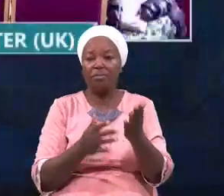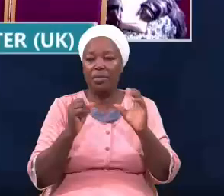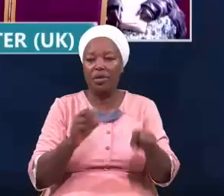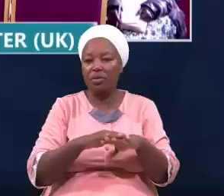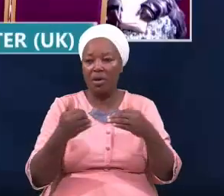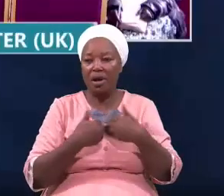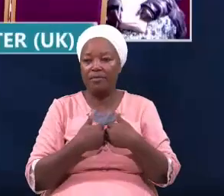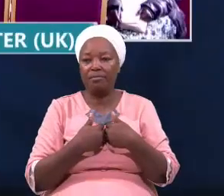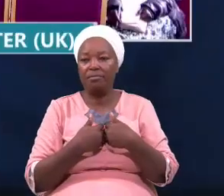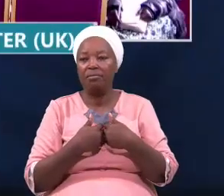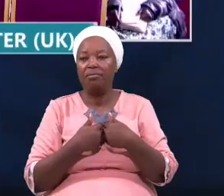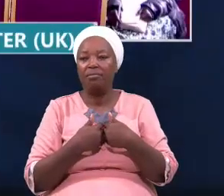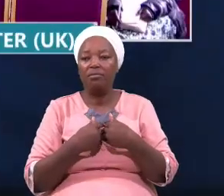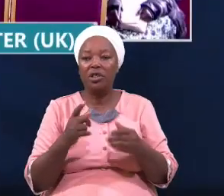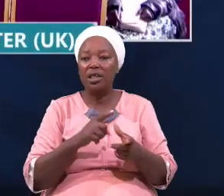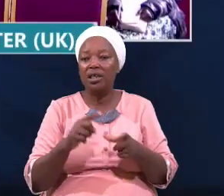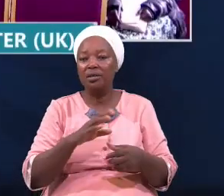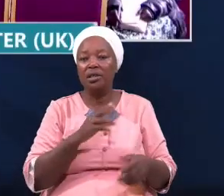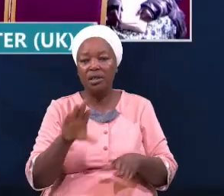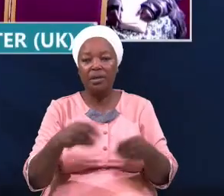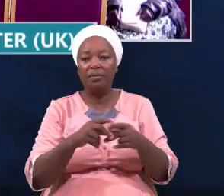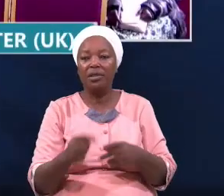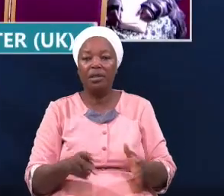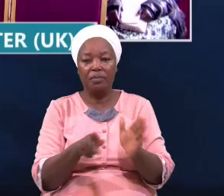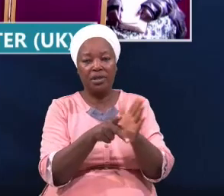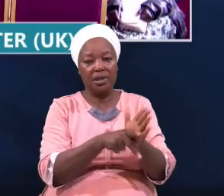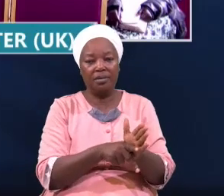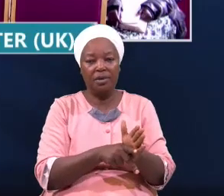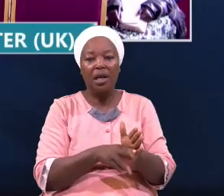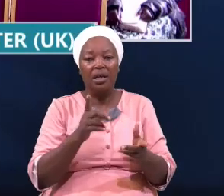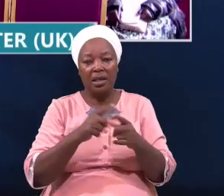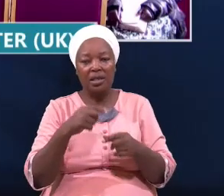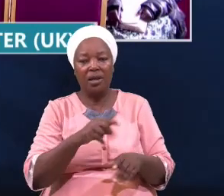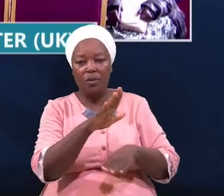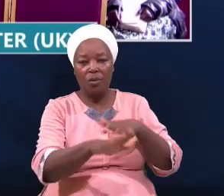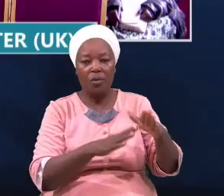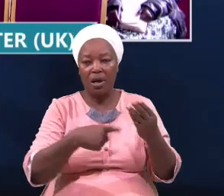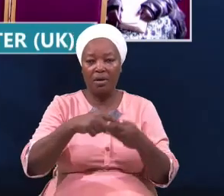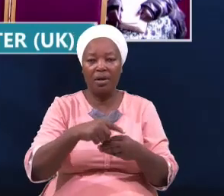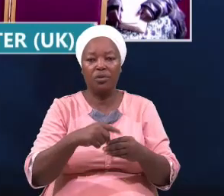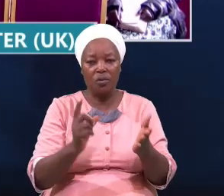And he gave them a precept. He said, walk around once a day.